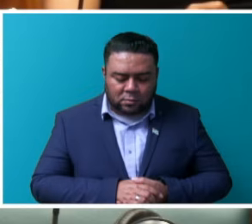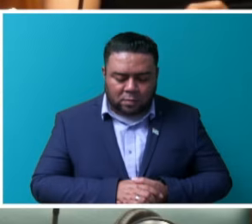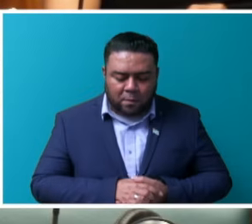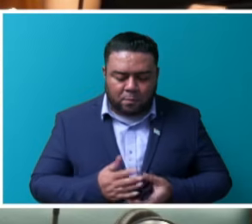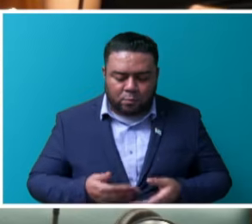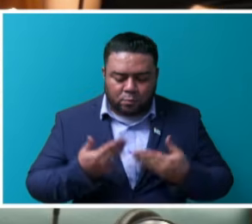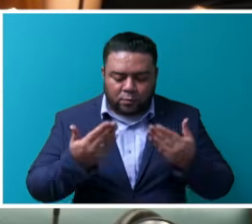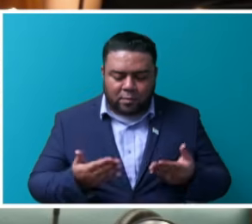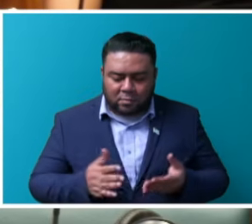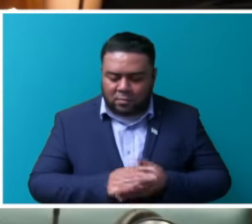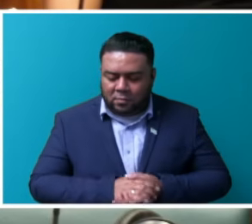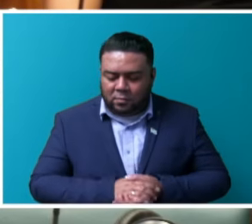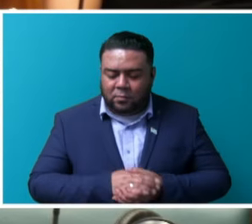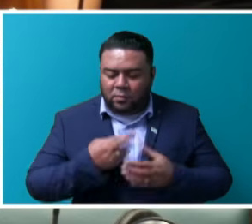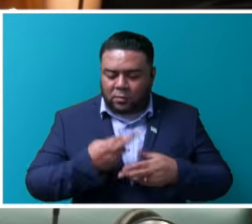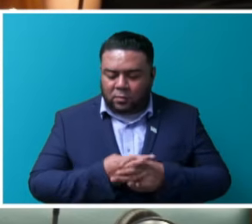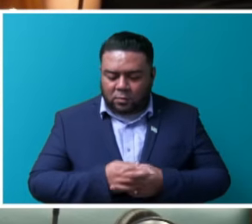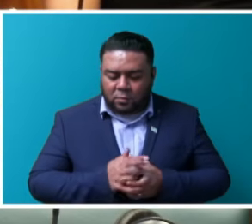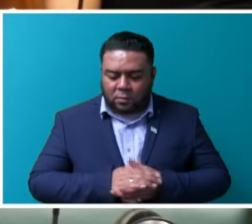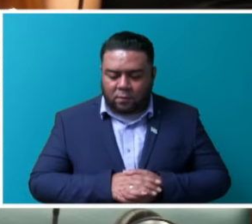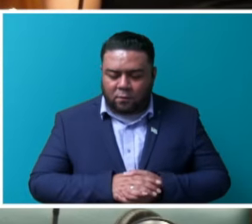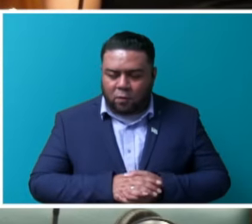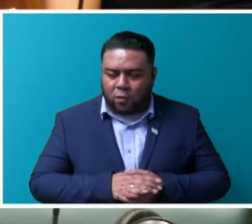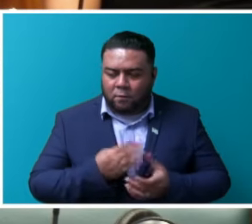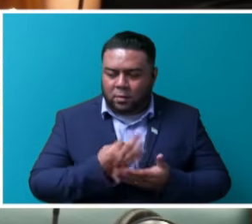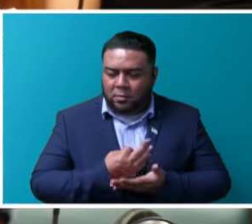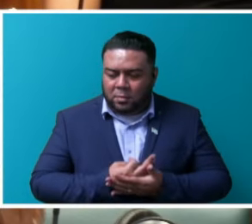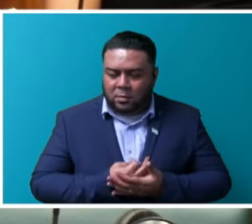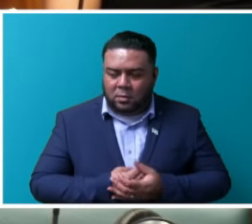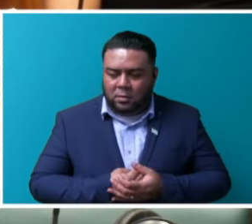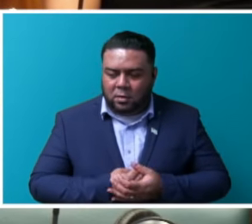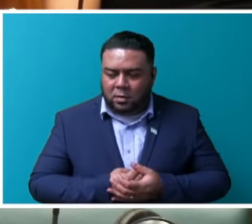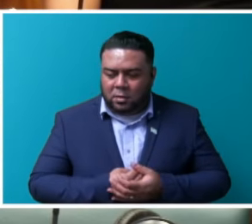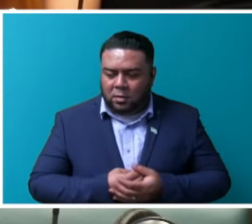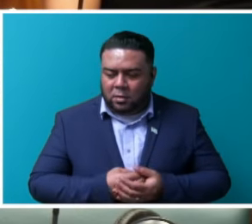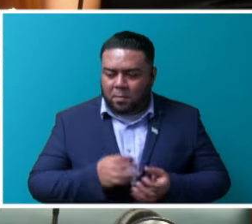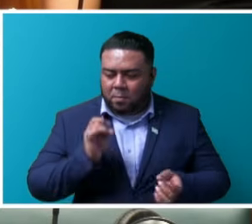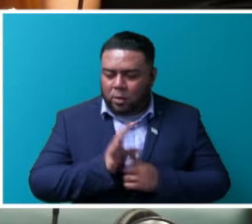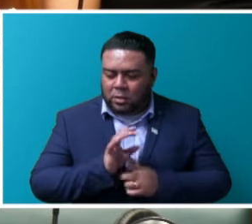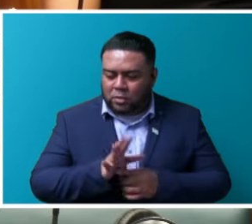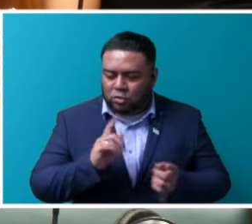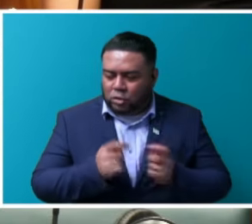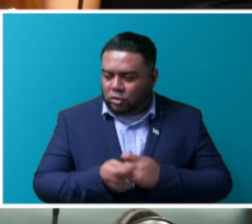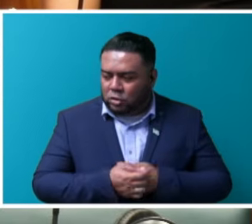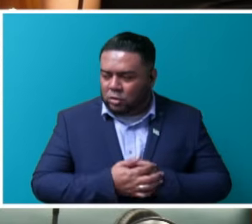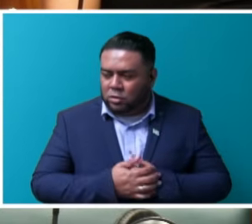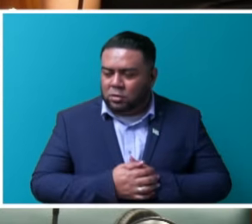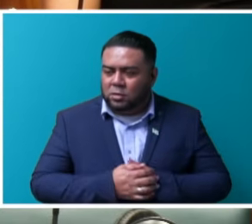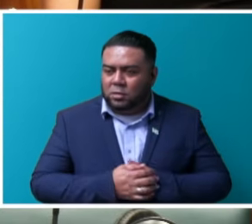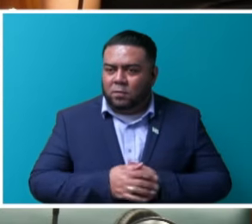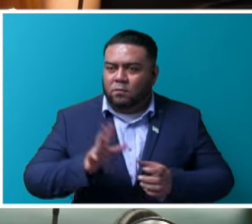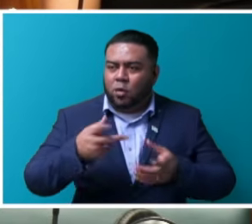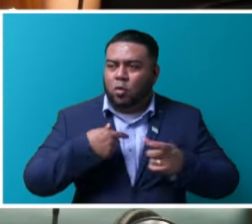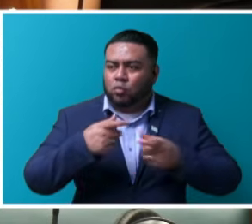provides a certain amount of regulatory flexibility. And the key changes include expanded powers for the controller and provisions